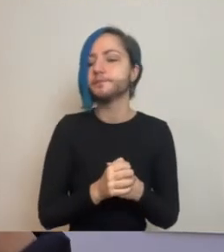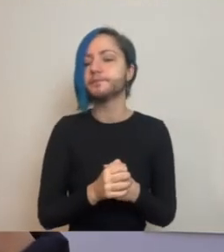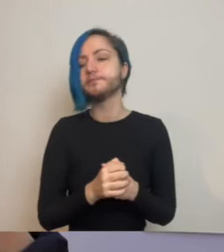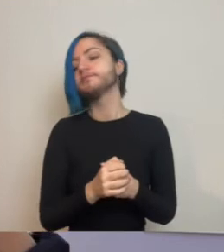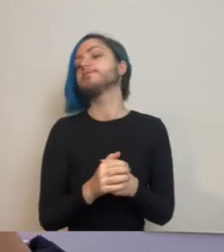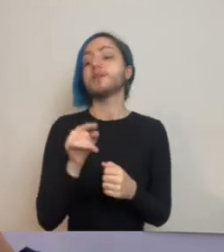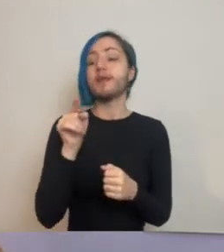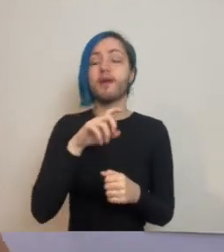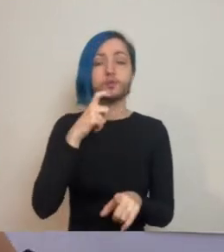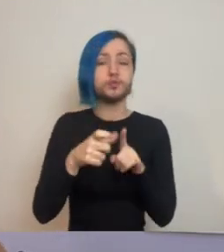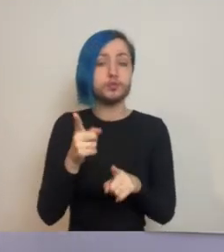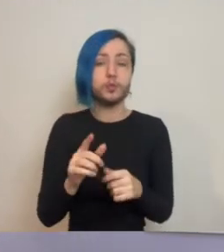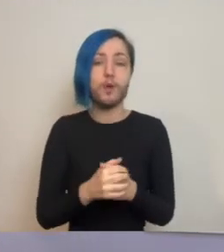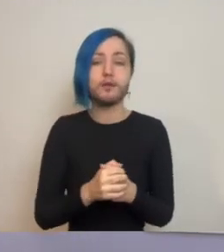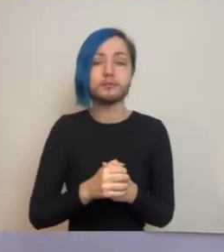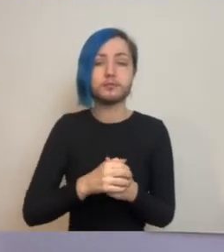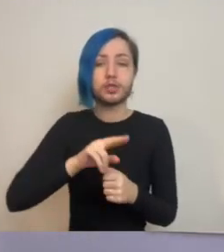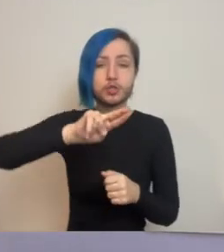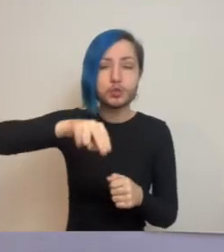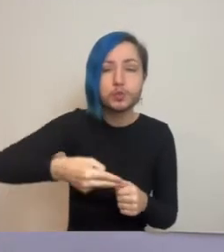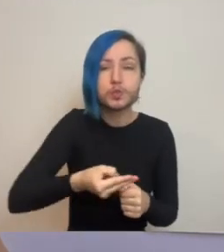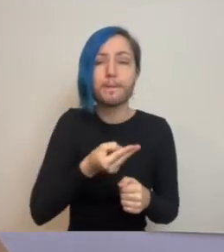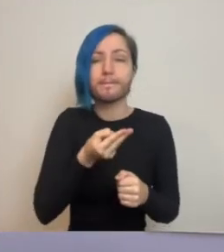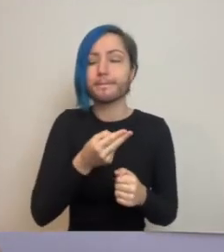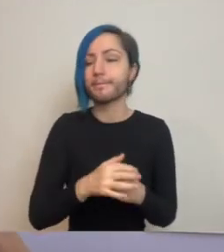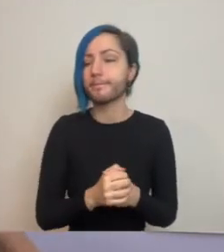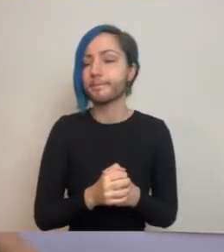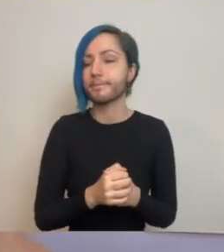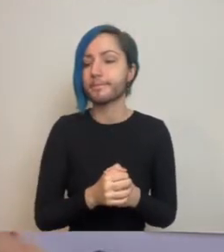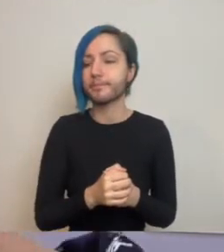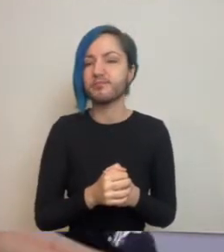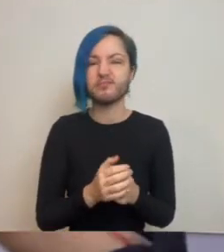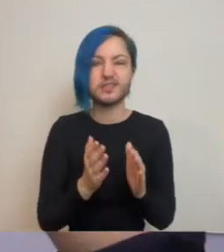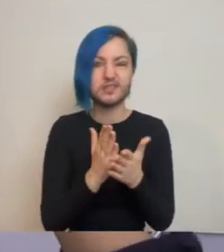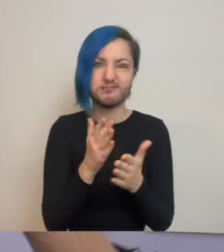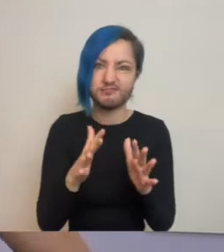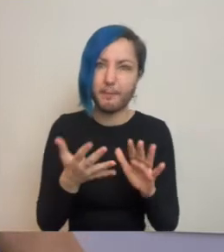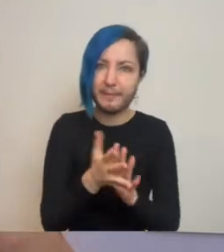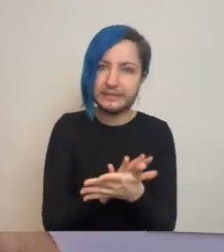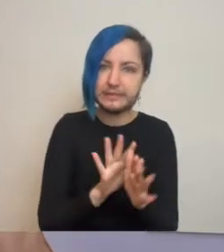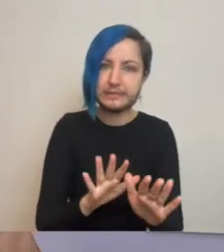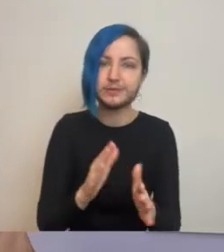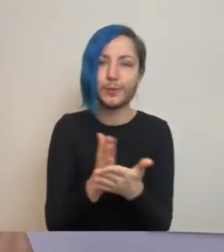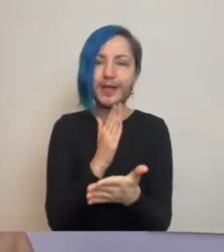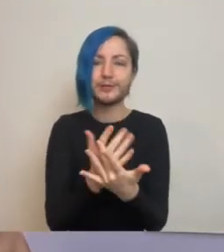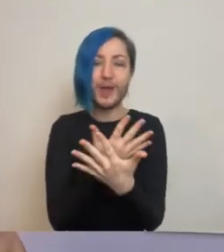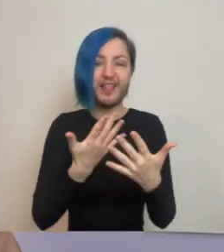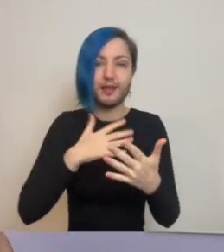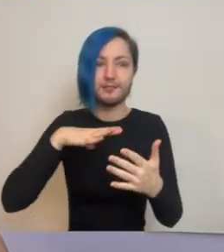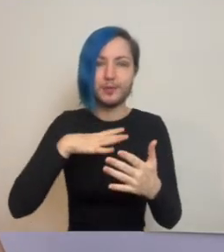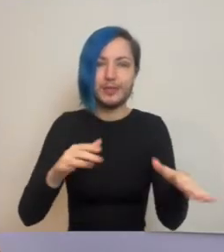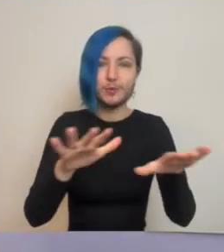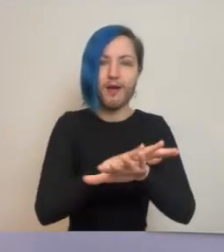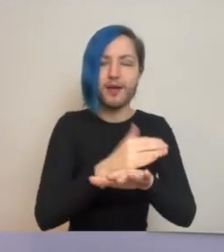here is scoop quite a lot up on my brush. Again, this is quite messy, so make sure you've covered any surfaces that you don't